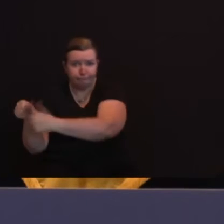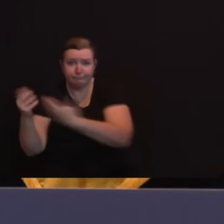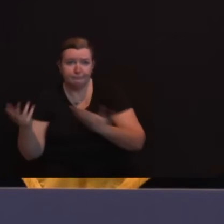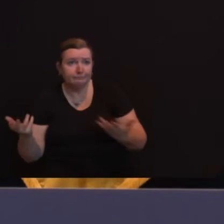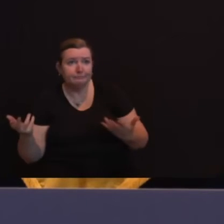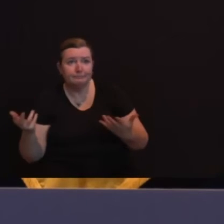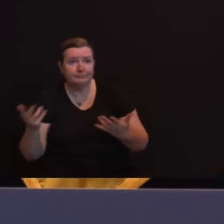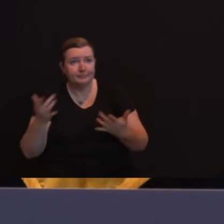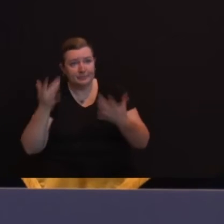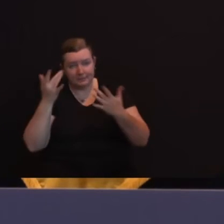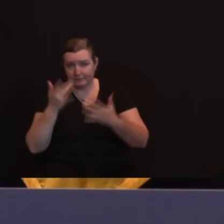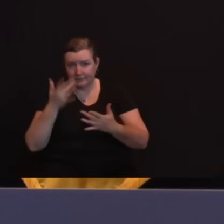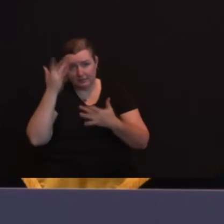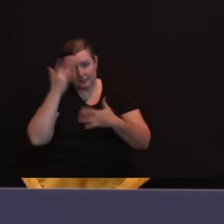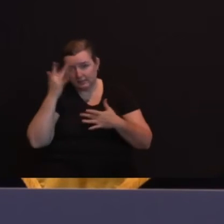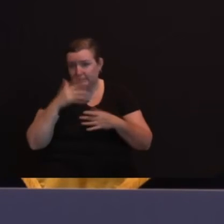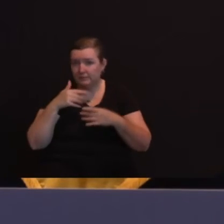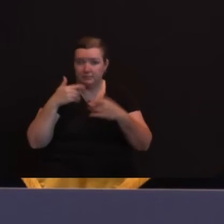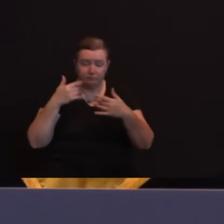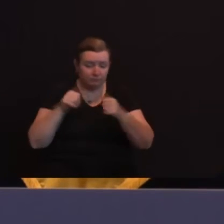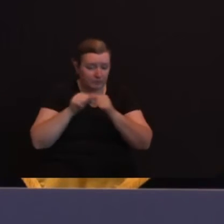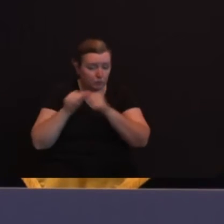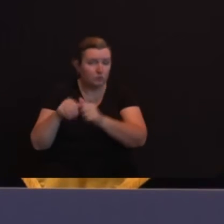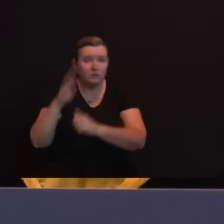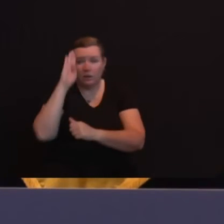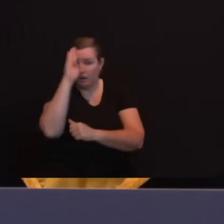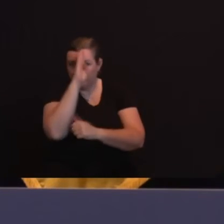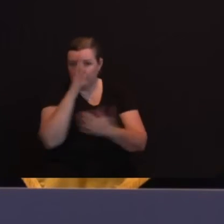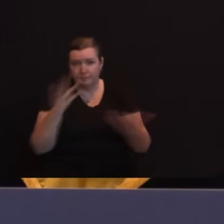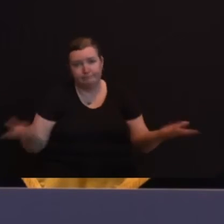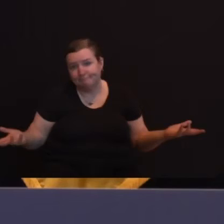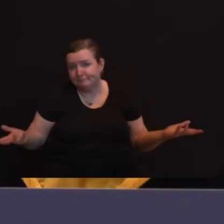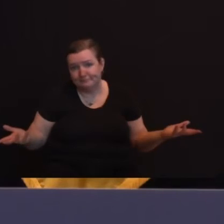necessary color to that. I just think we